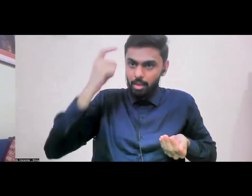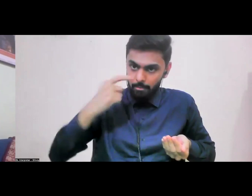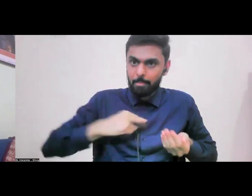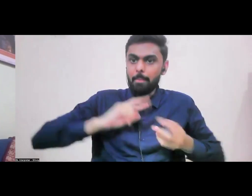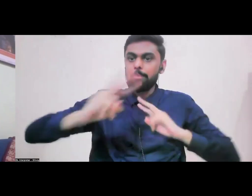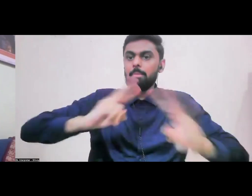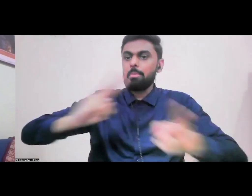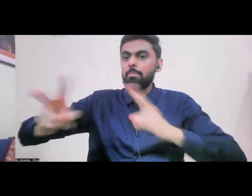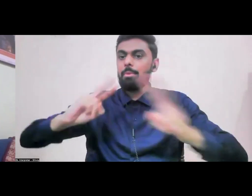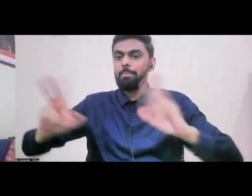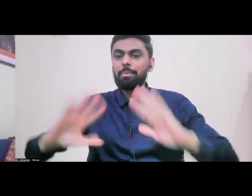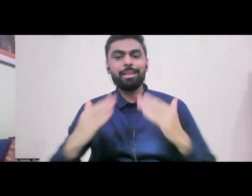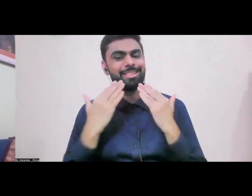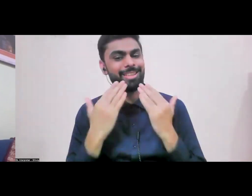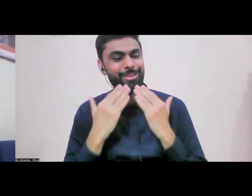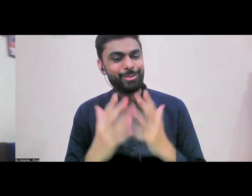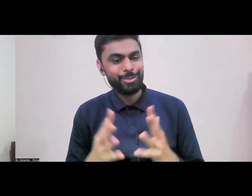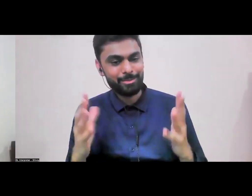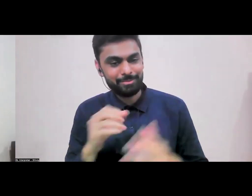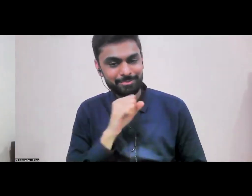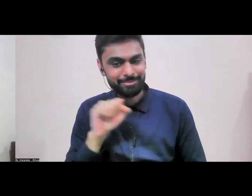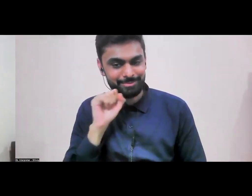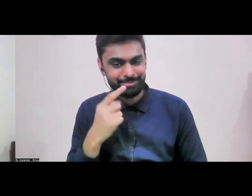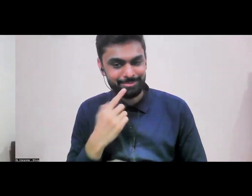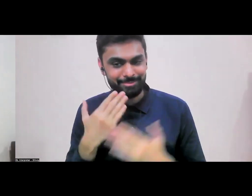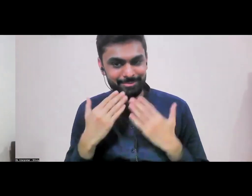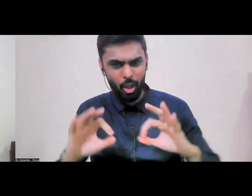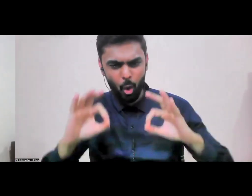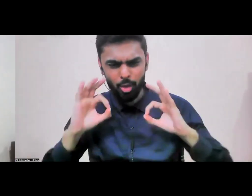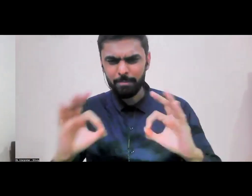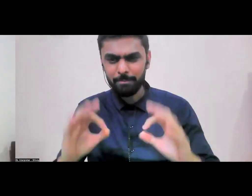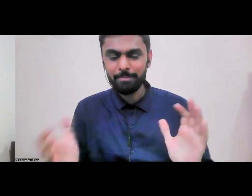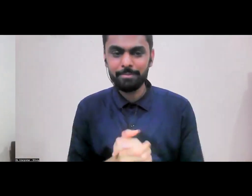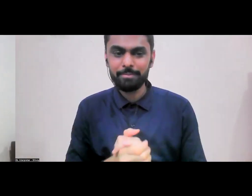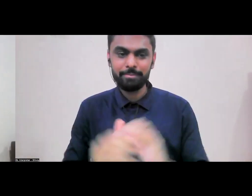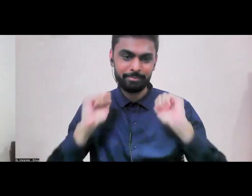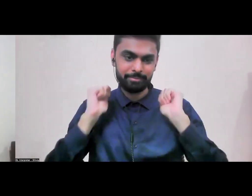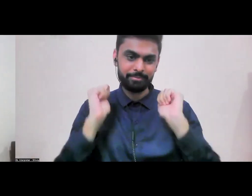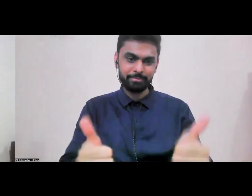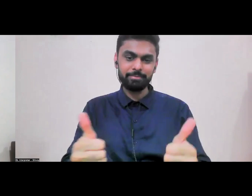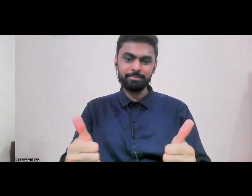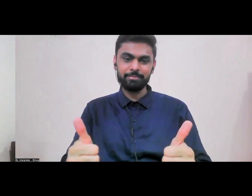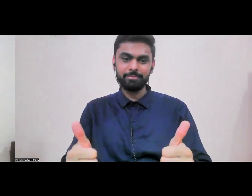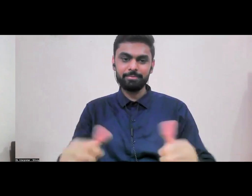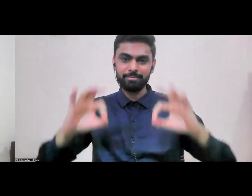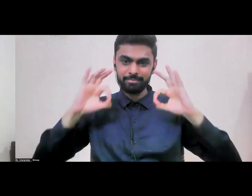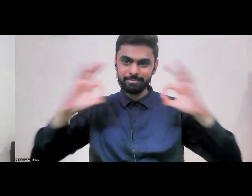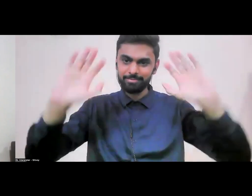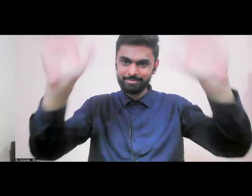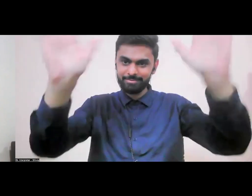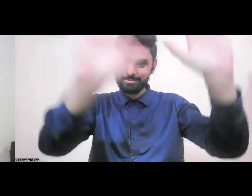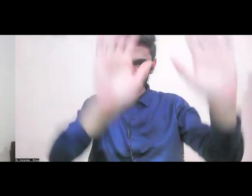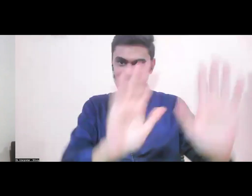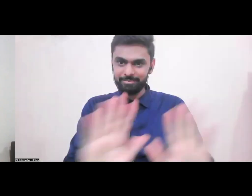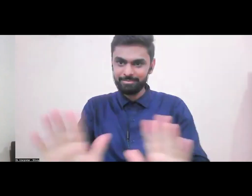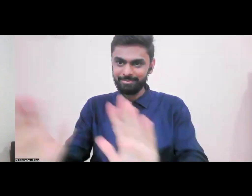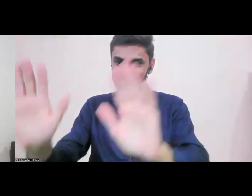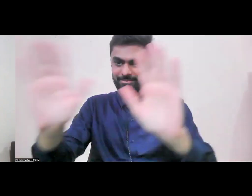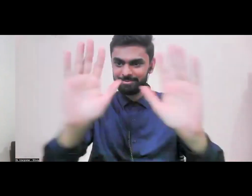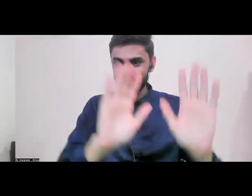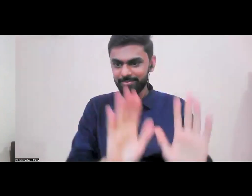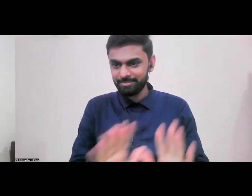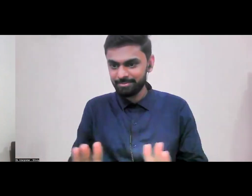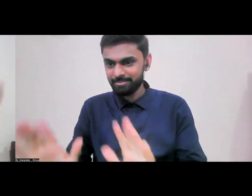you all. Super. Thank you so much. Yes. Awesome. Okay. Yay. Bye, everybody. Thank